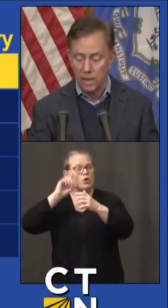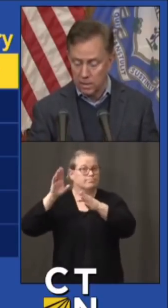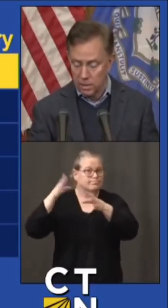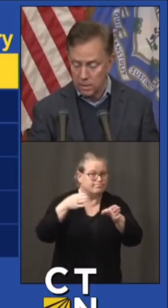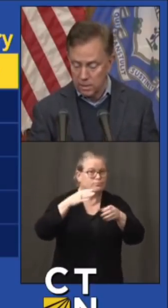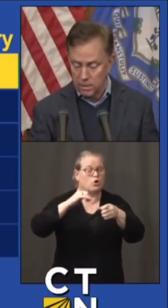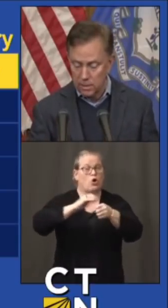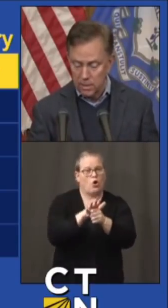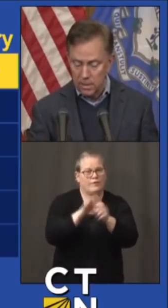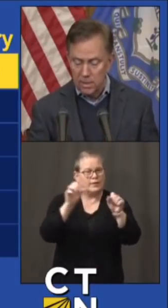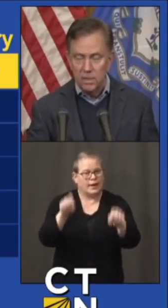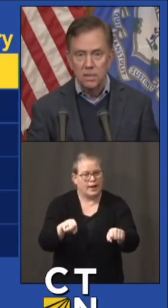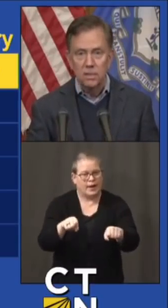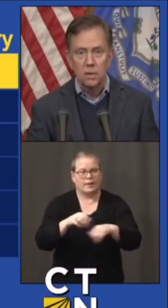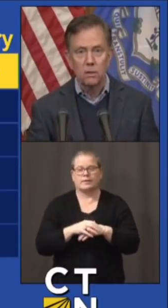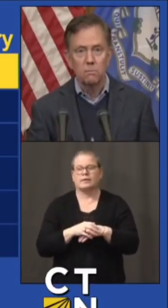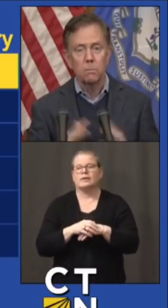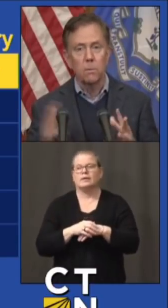we've got